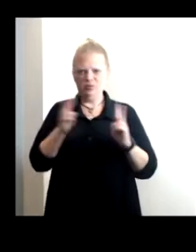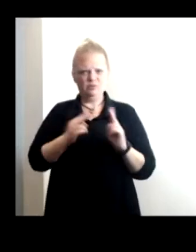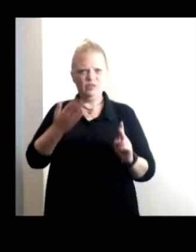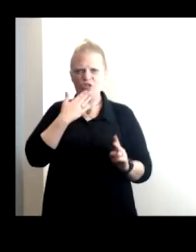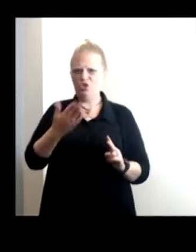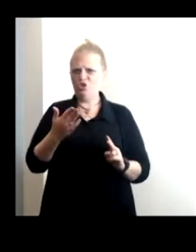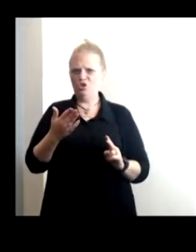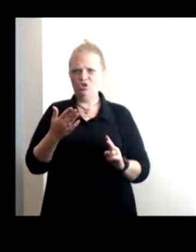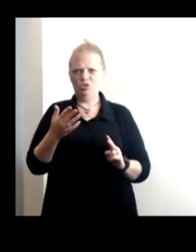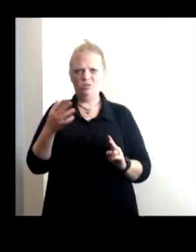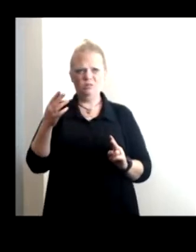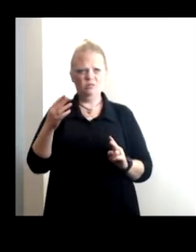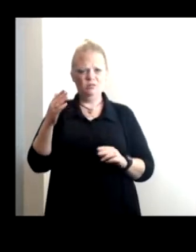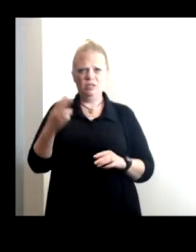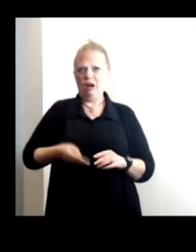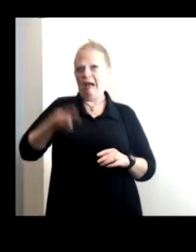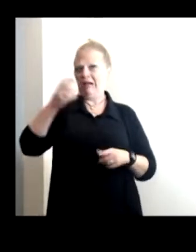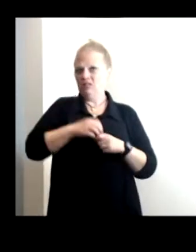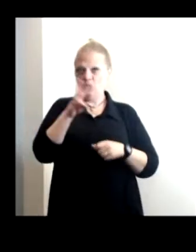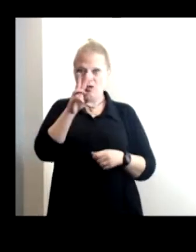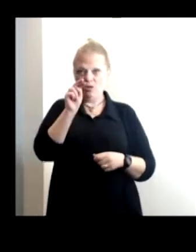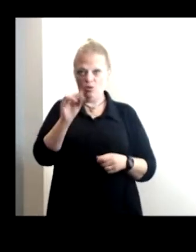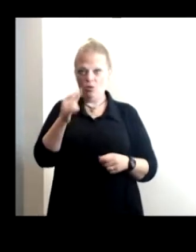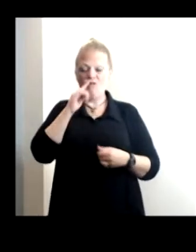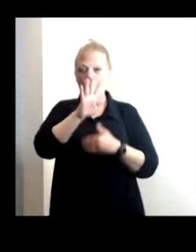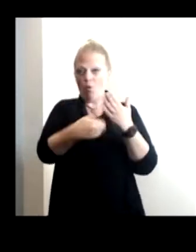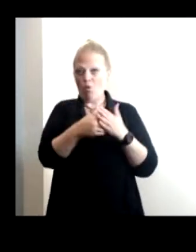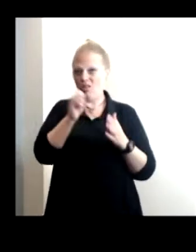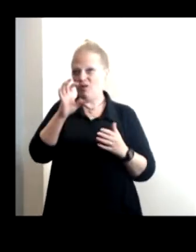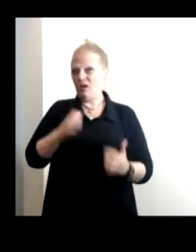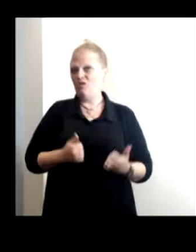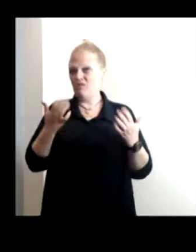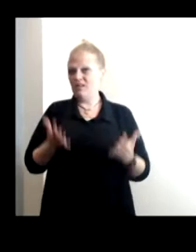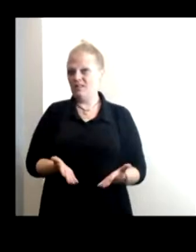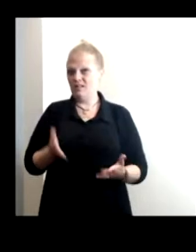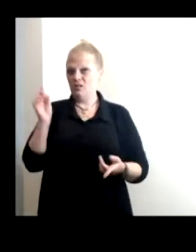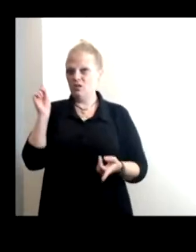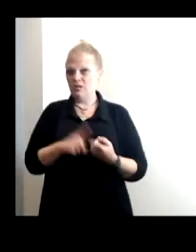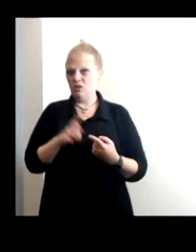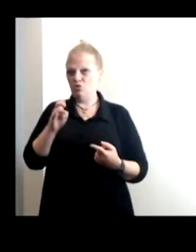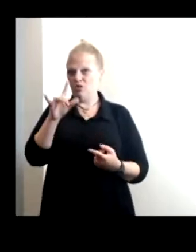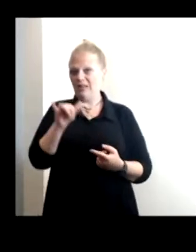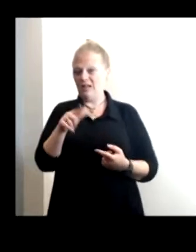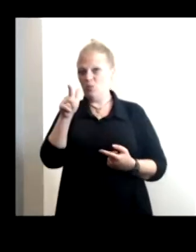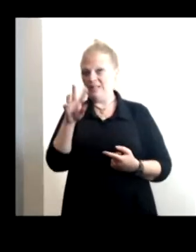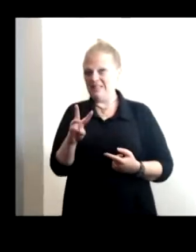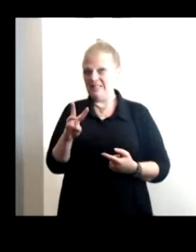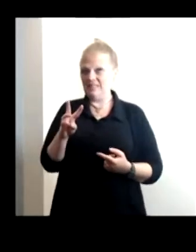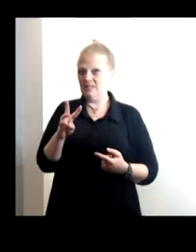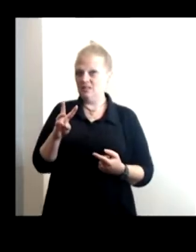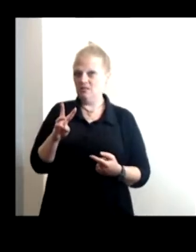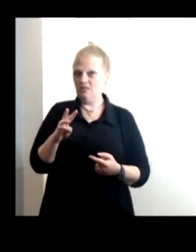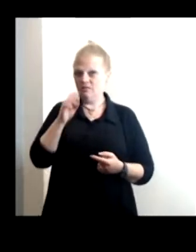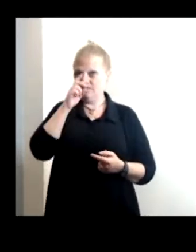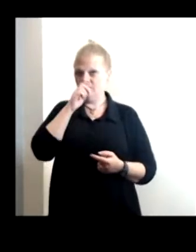good and the highest in Western New York. For all Erie County residents through July 26th,